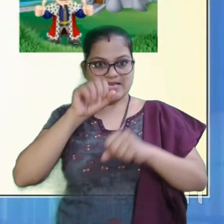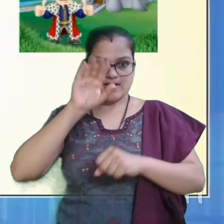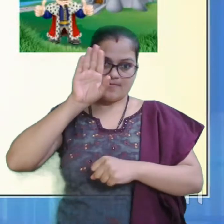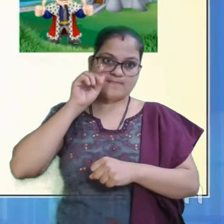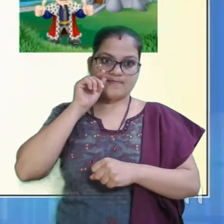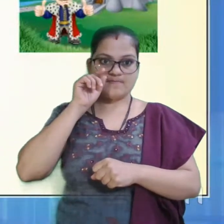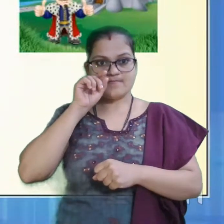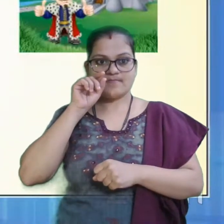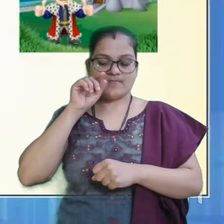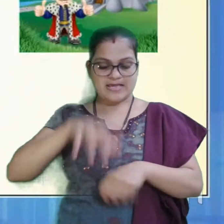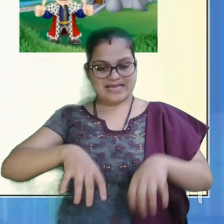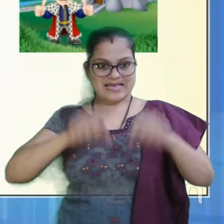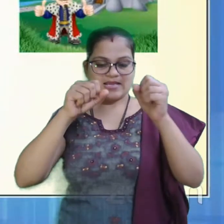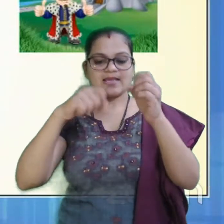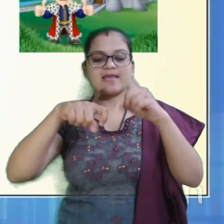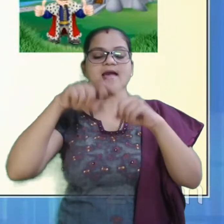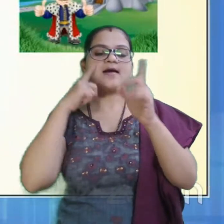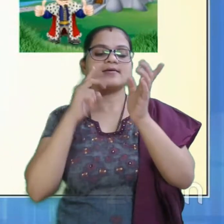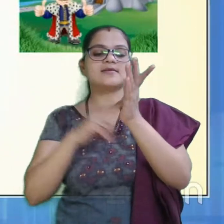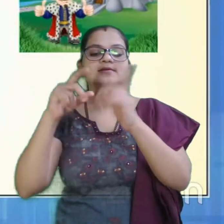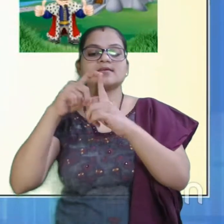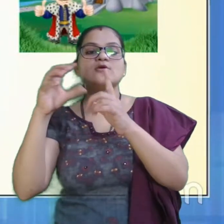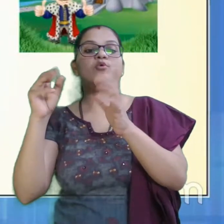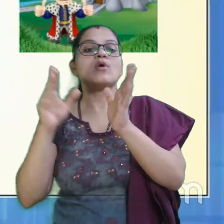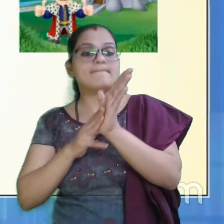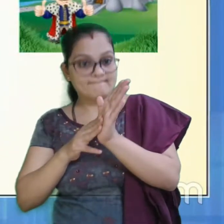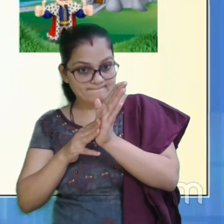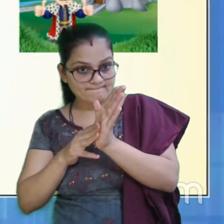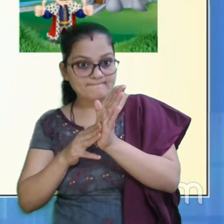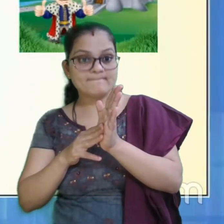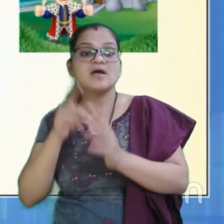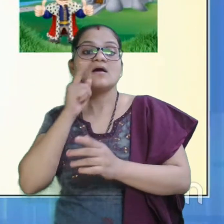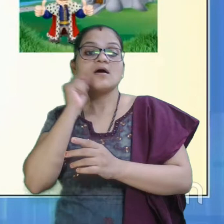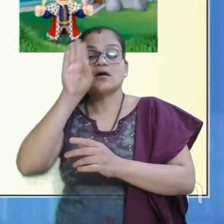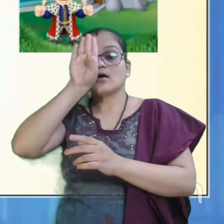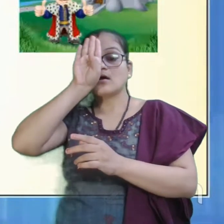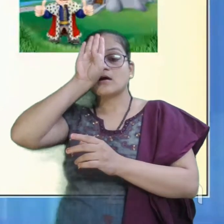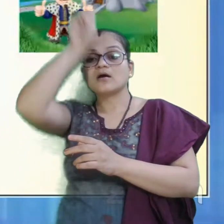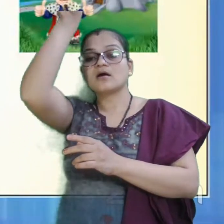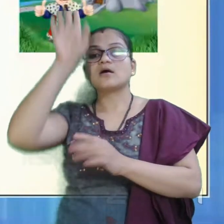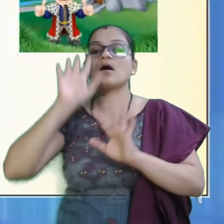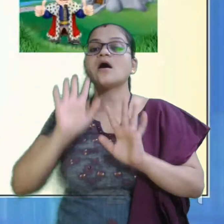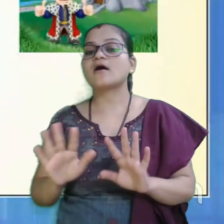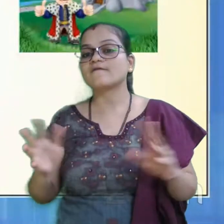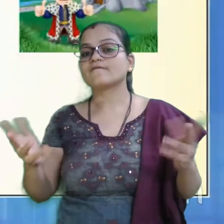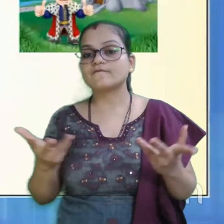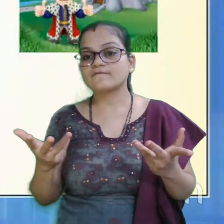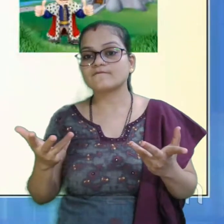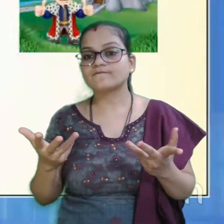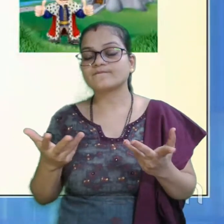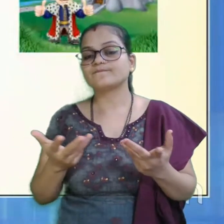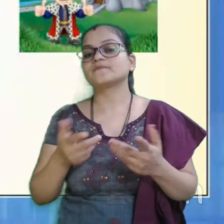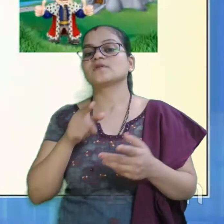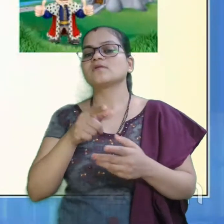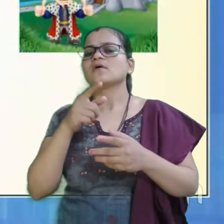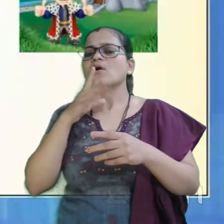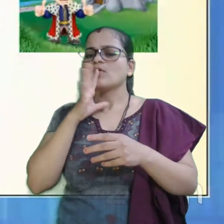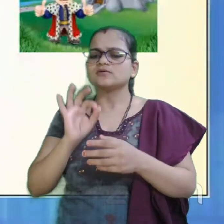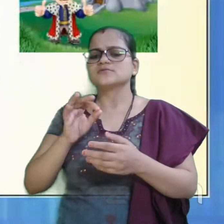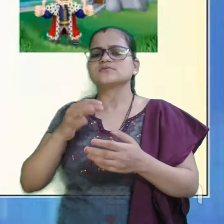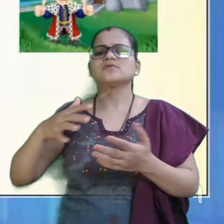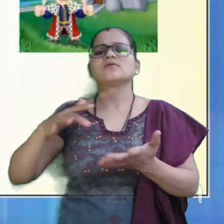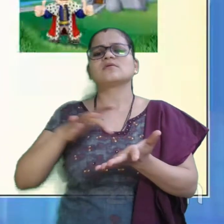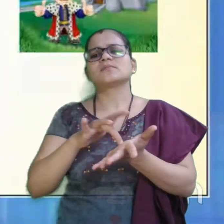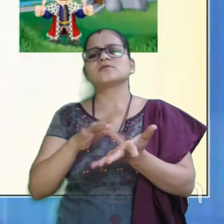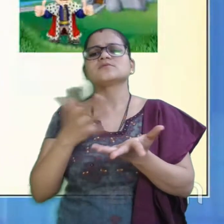of this body is like the kingdom of the soul. Similarly, because the king and the kingdom is always run,